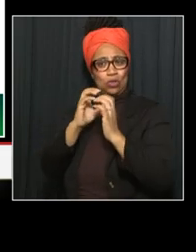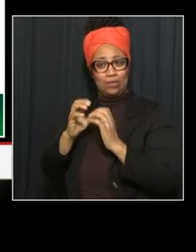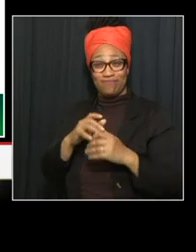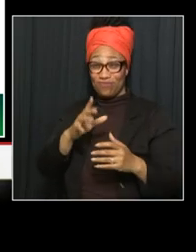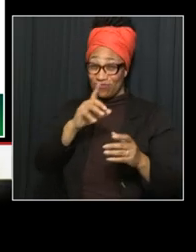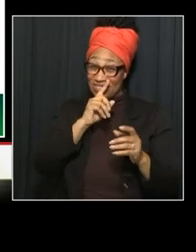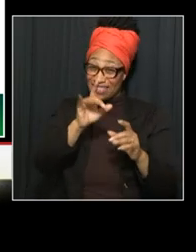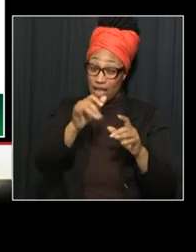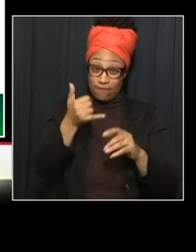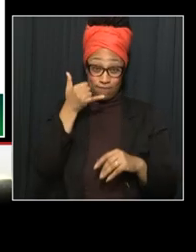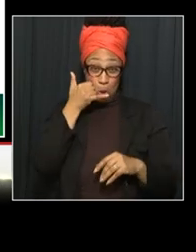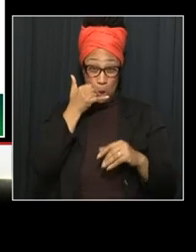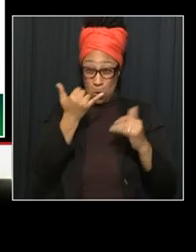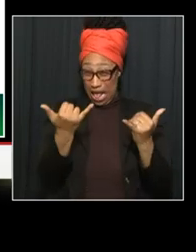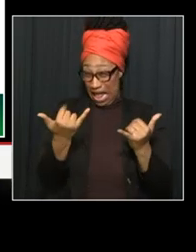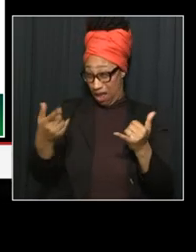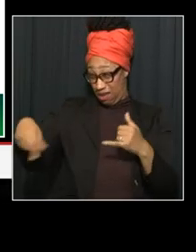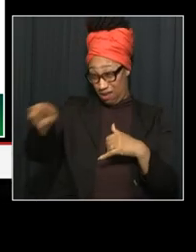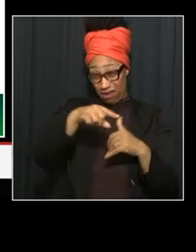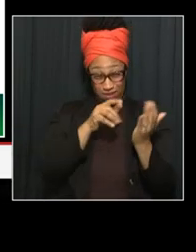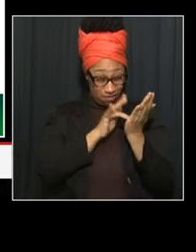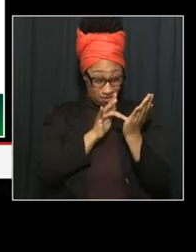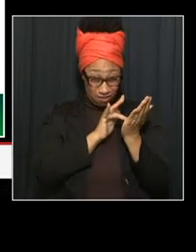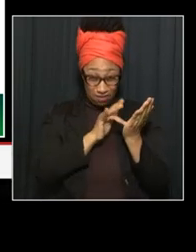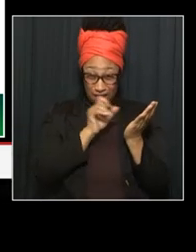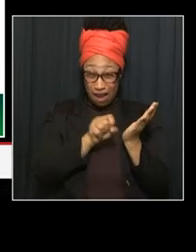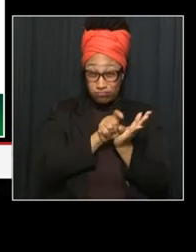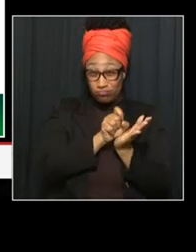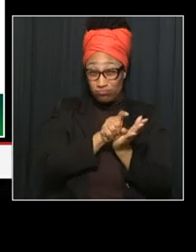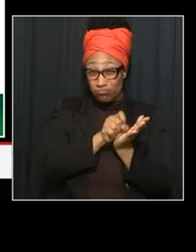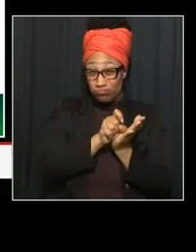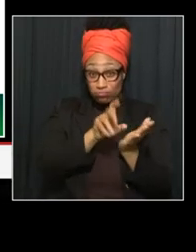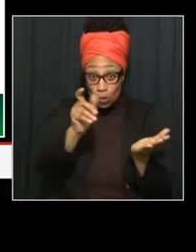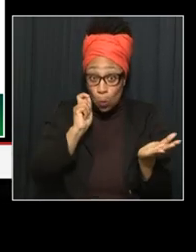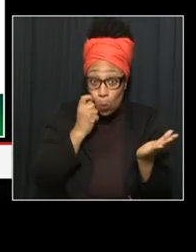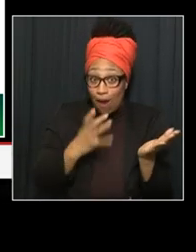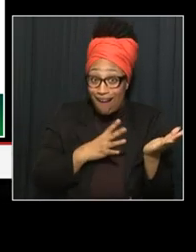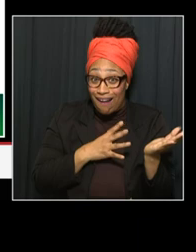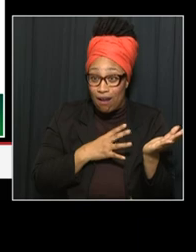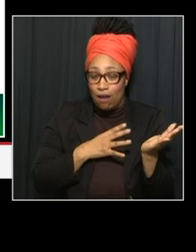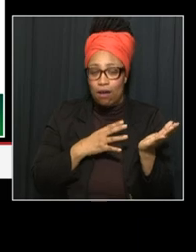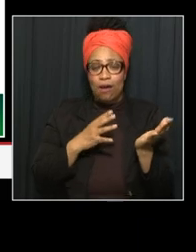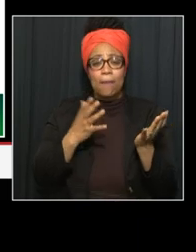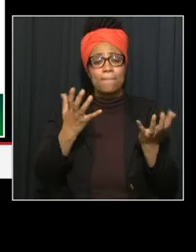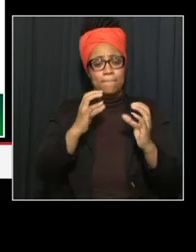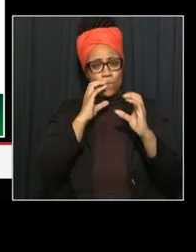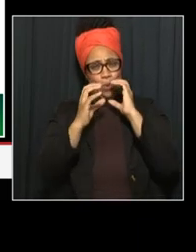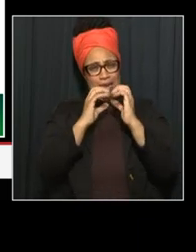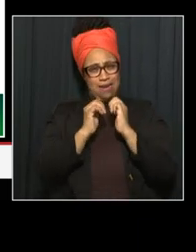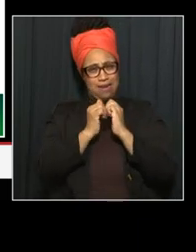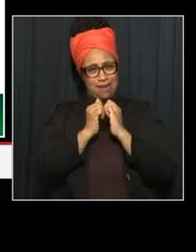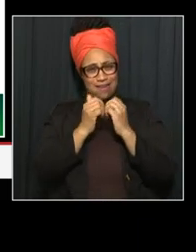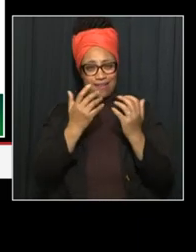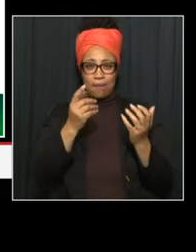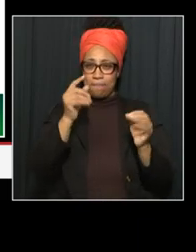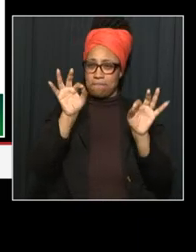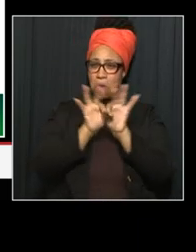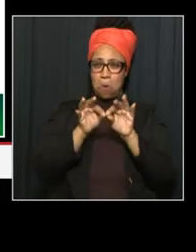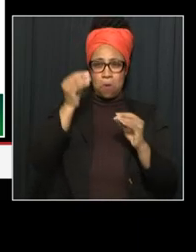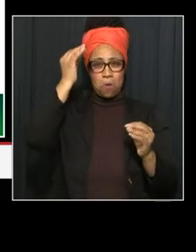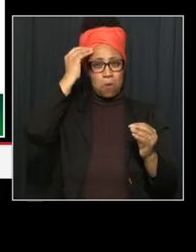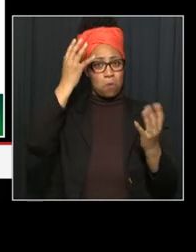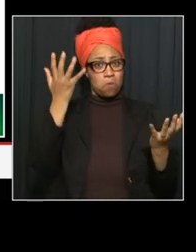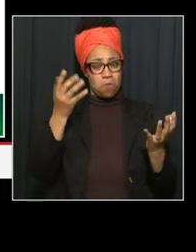all of those different communication strategies to keep us informed. And that's something the mayor has been very focused